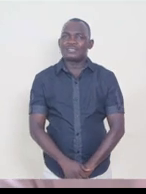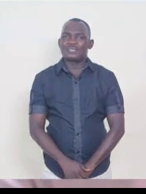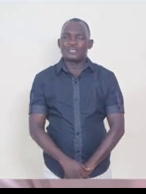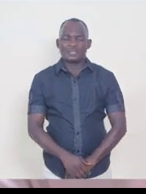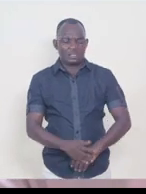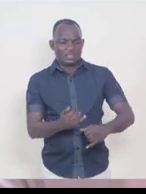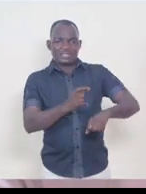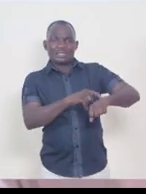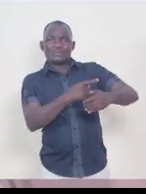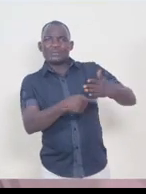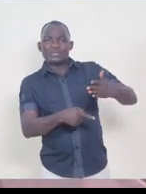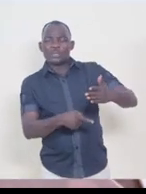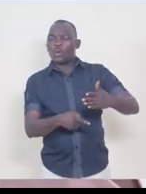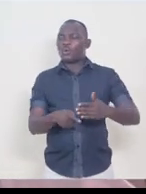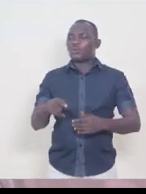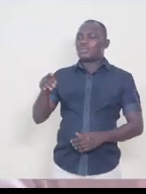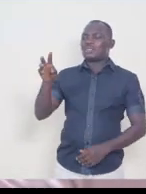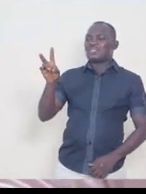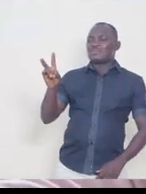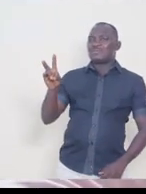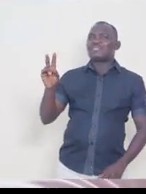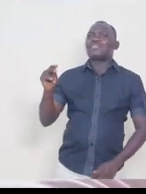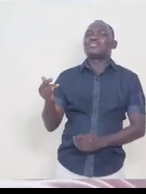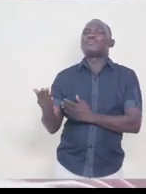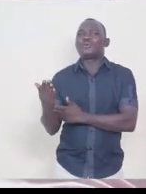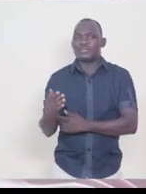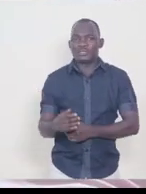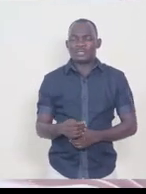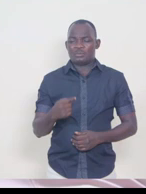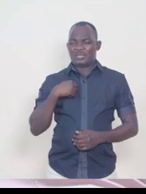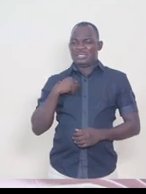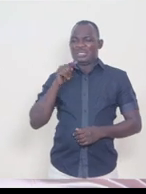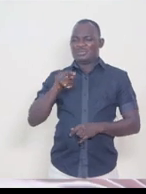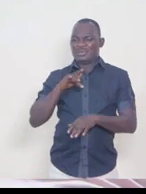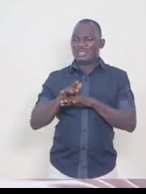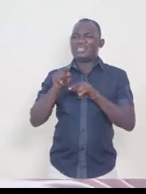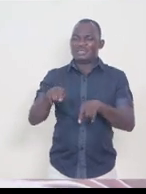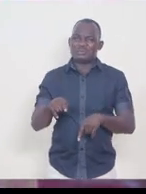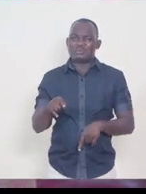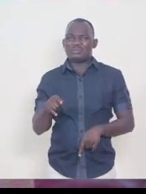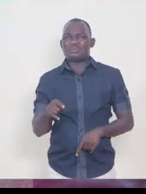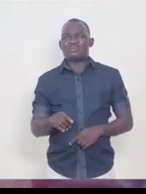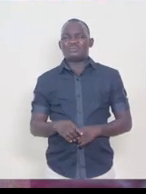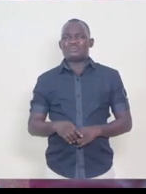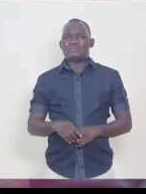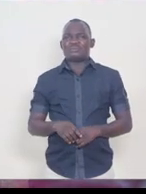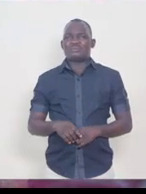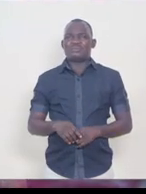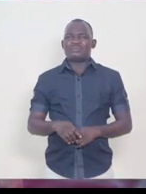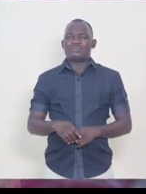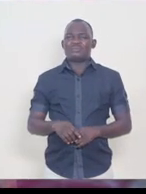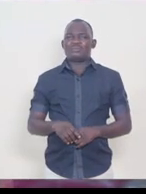What time is it? 7:30 a.m. Mom. I came very early, yes.